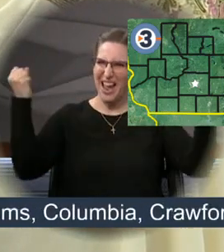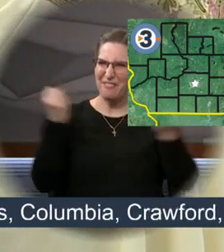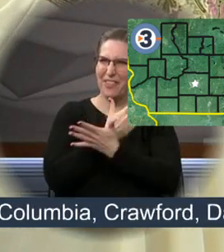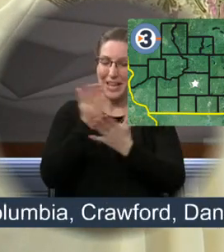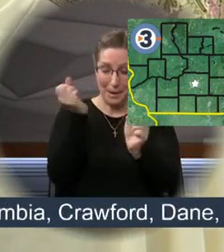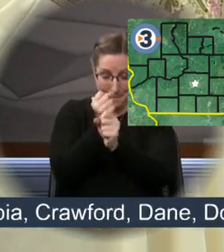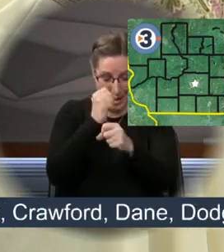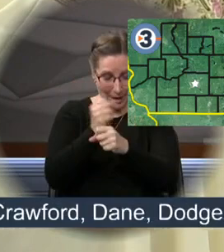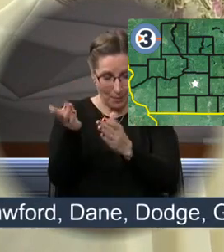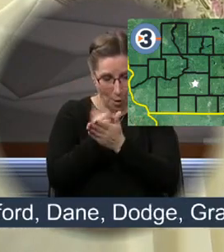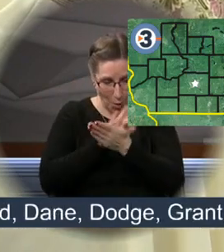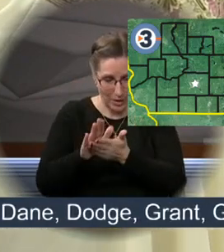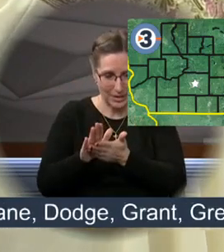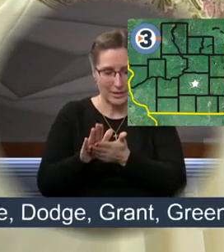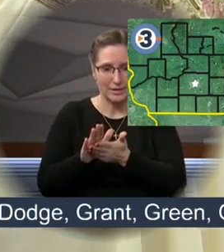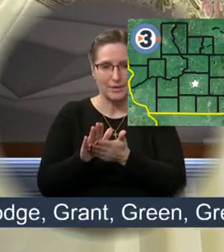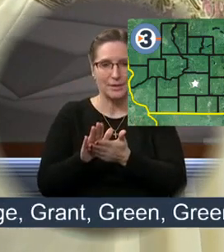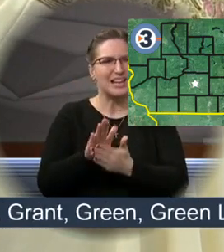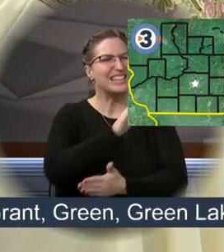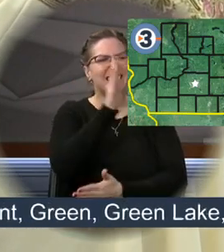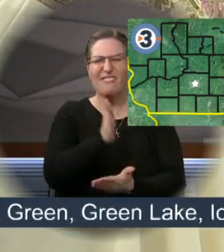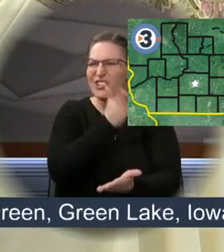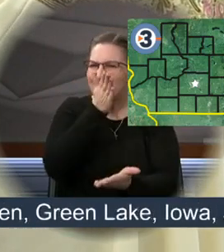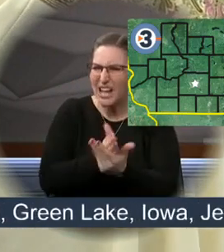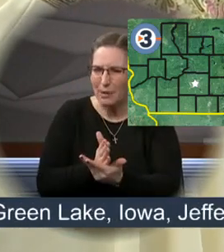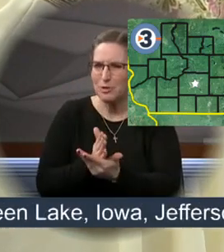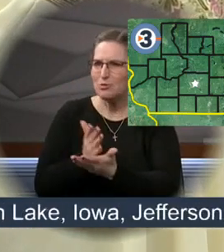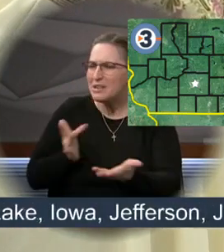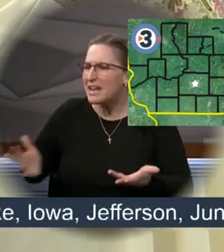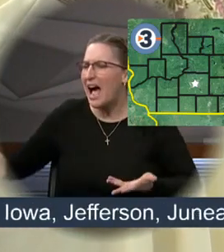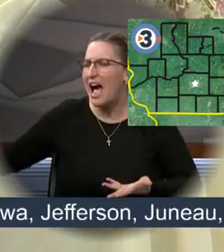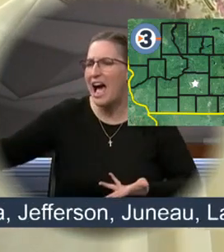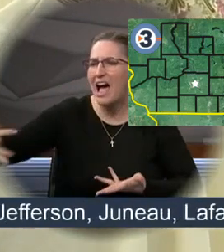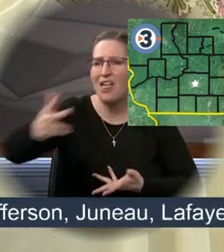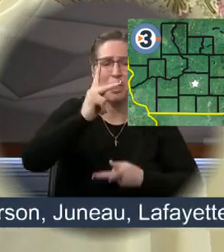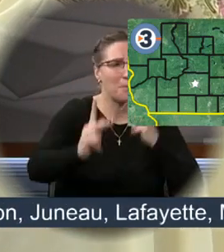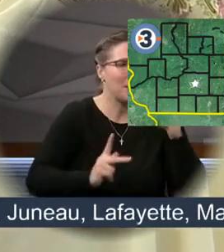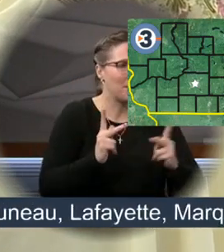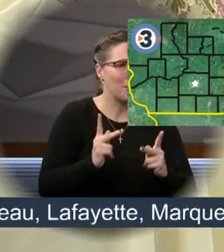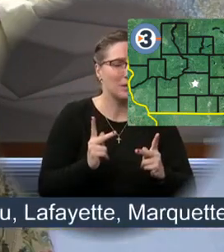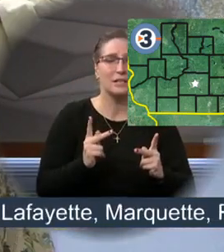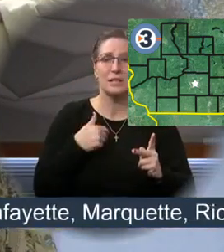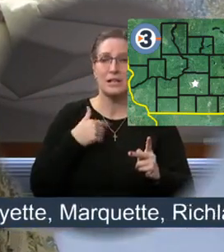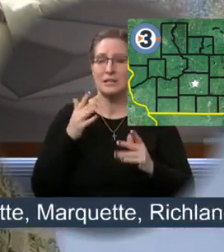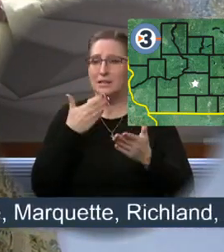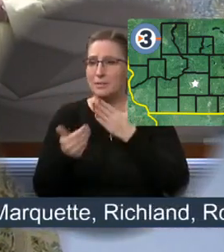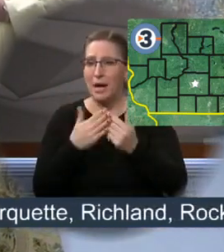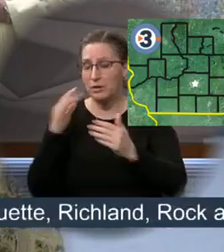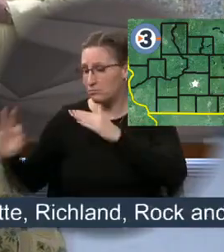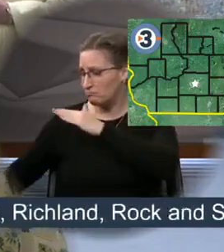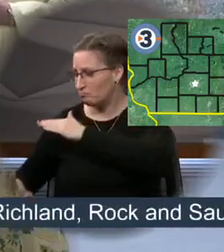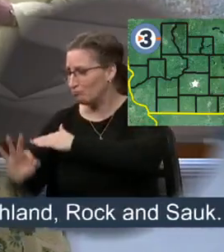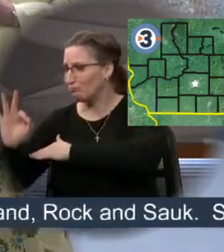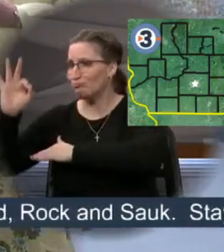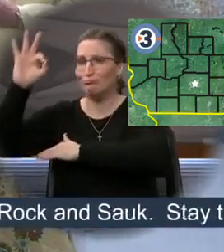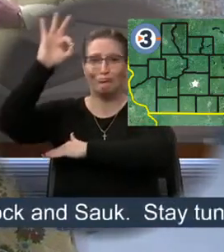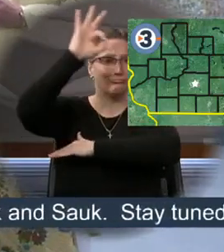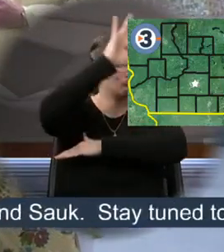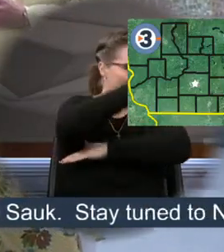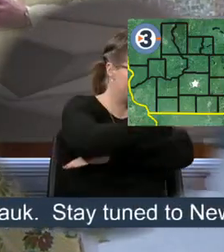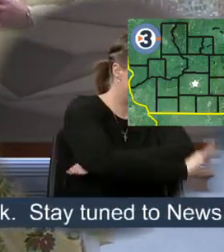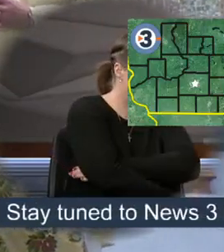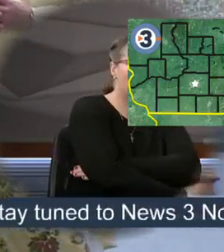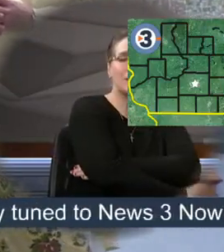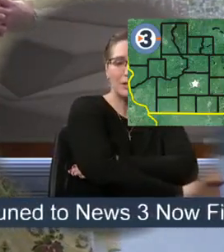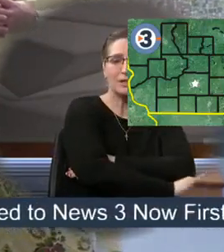them holy. And you never cease to gather a people to yourself, so that from the rising of the sun to its